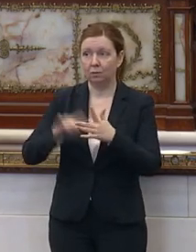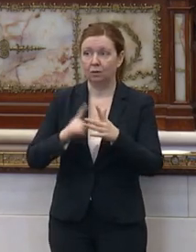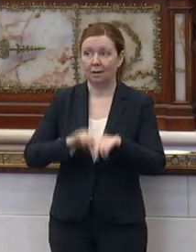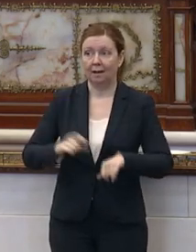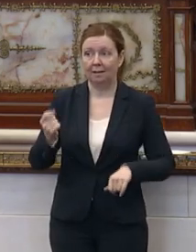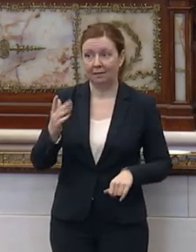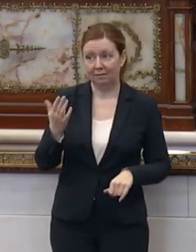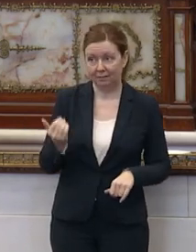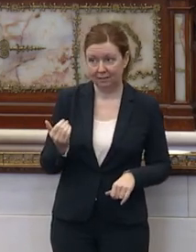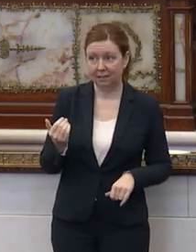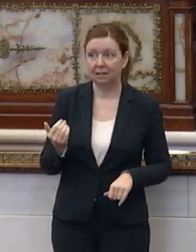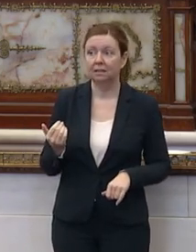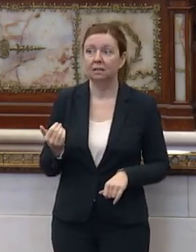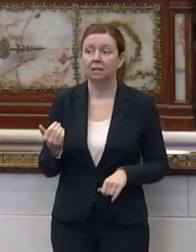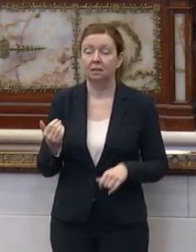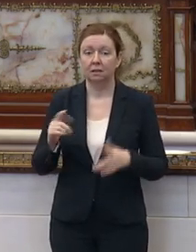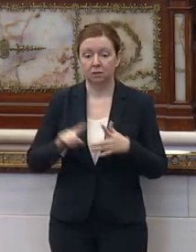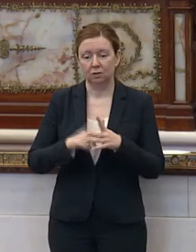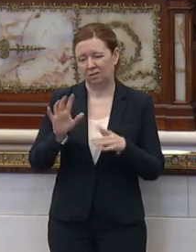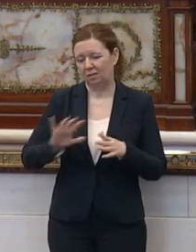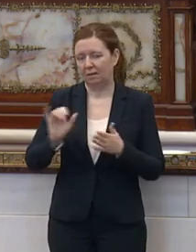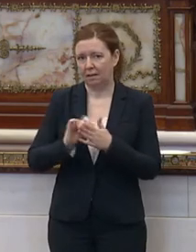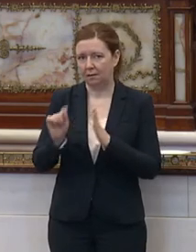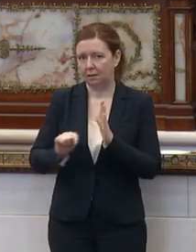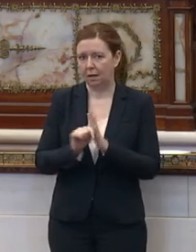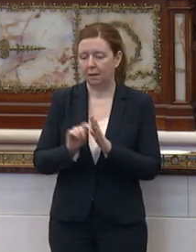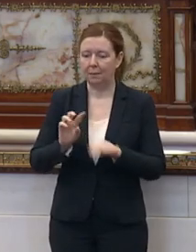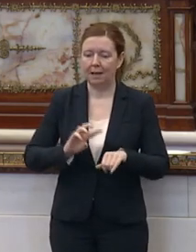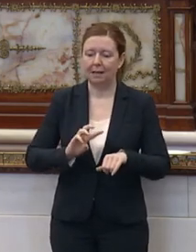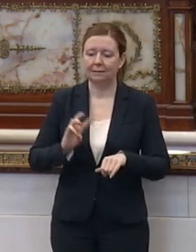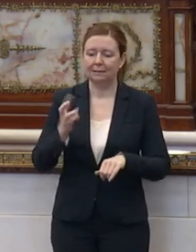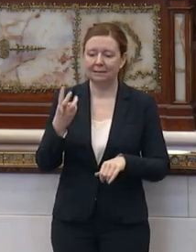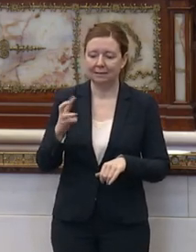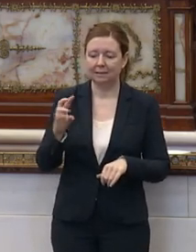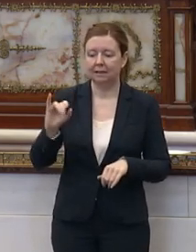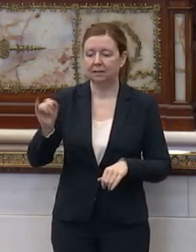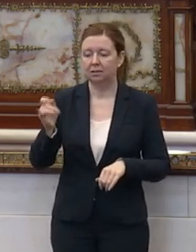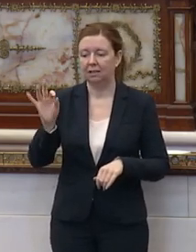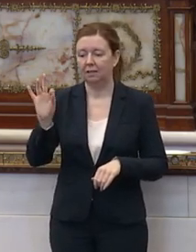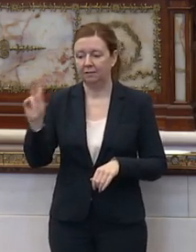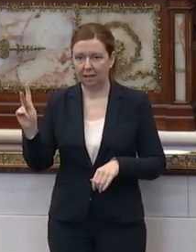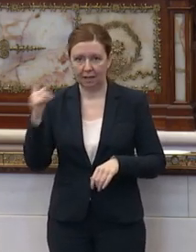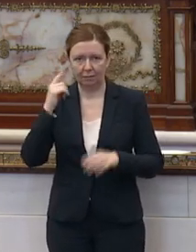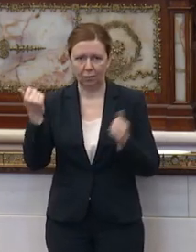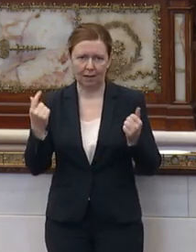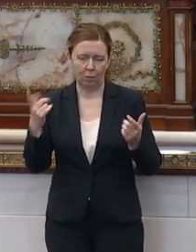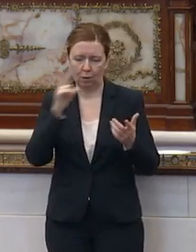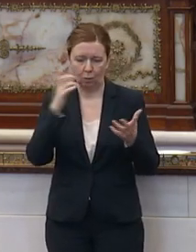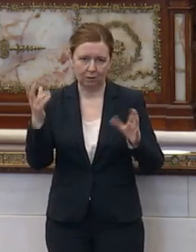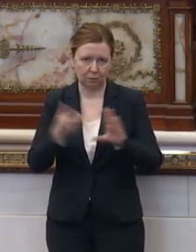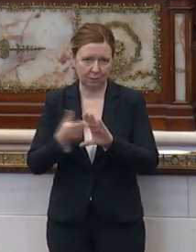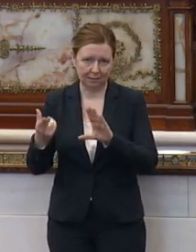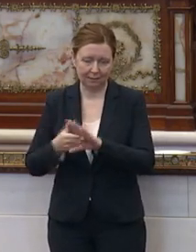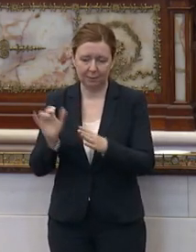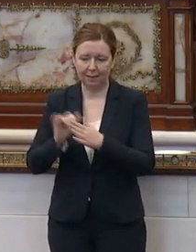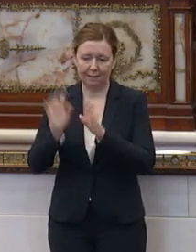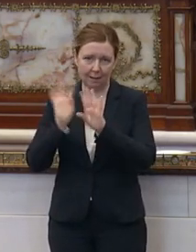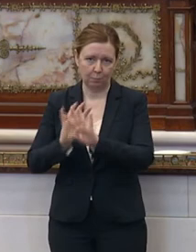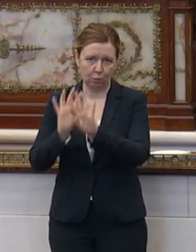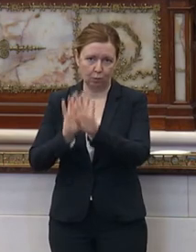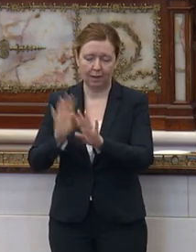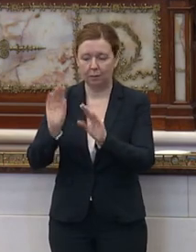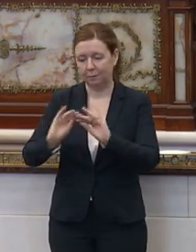at 11:15, or kicking off around that time at 16th and JFK for any members who would like to participate in that parade.